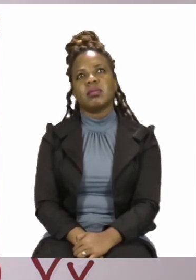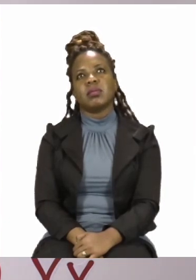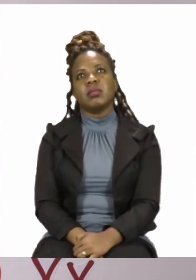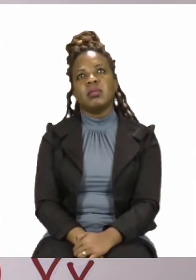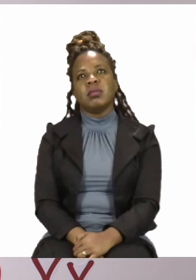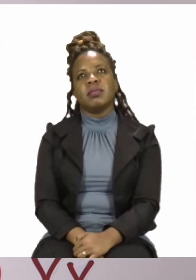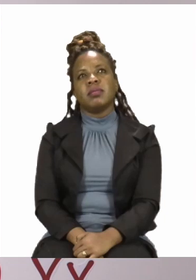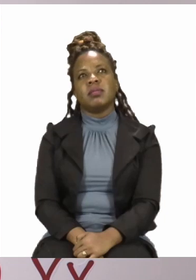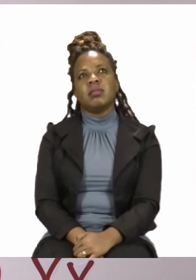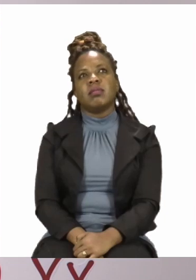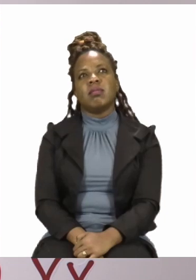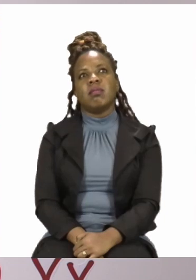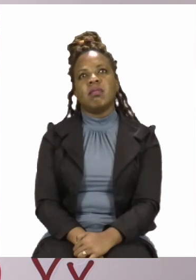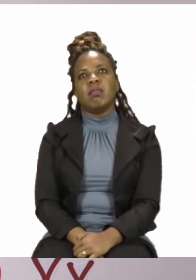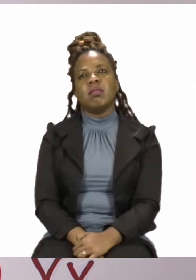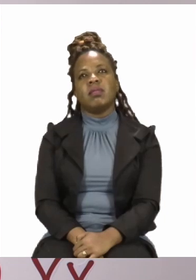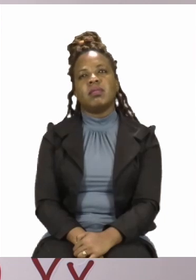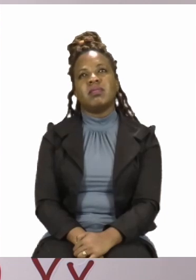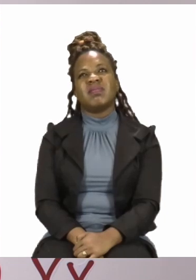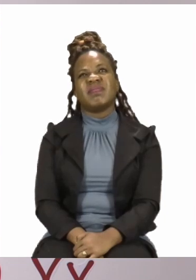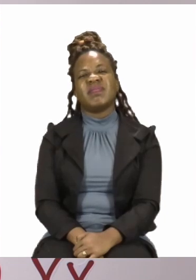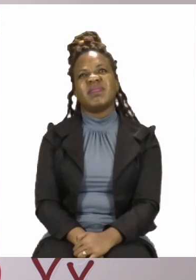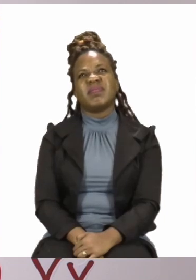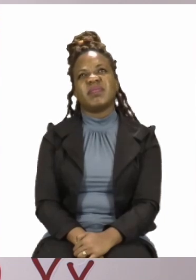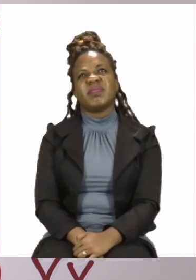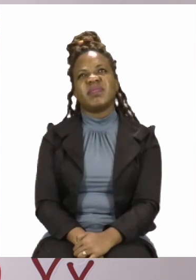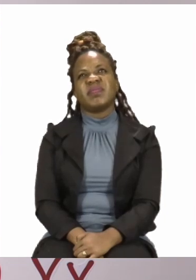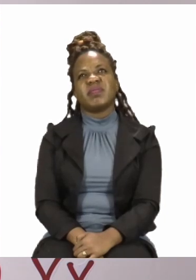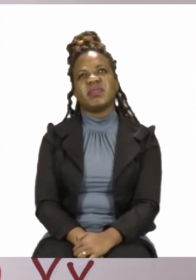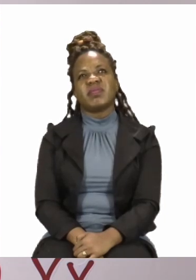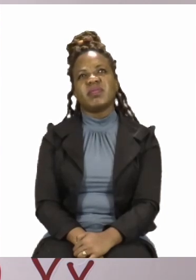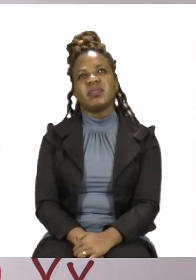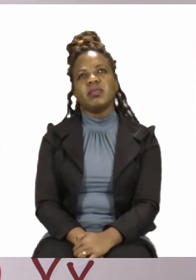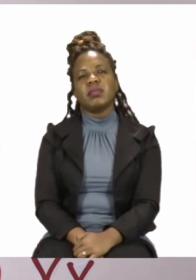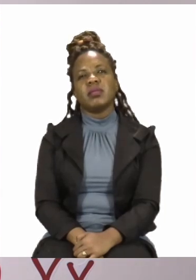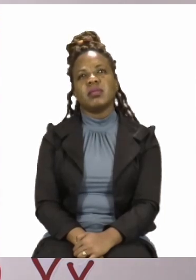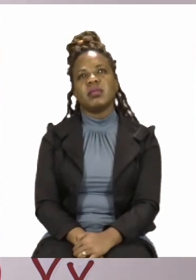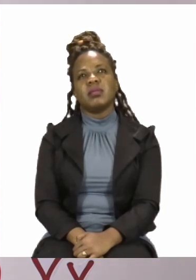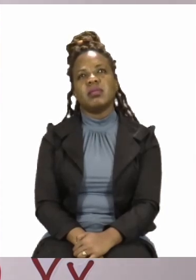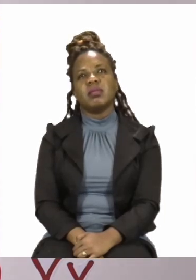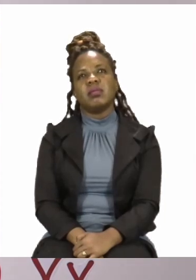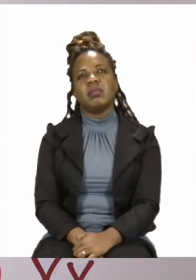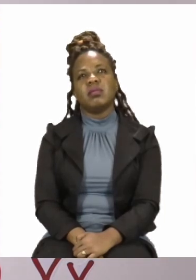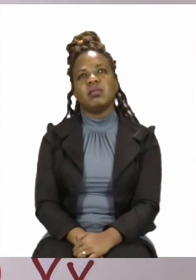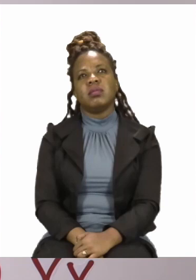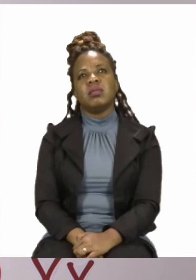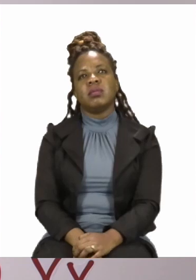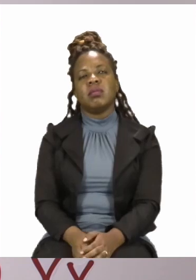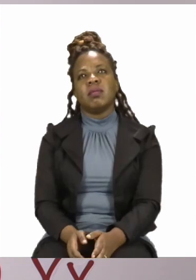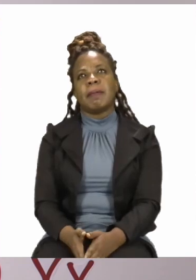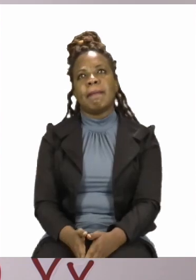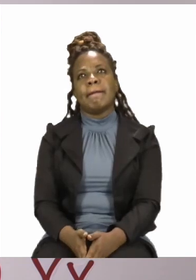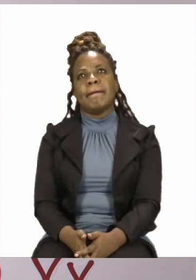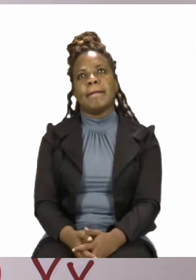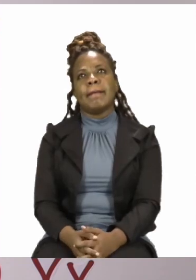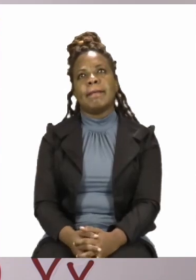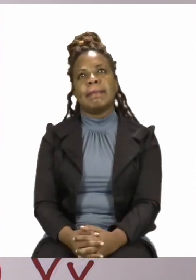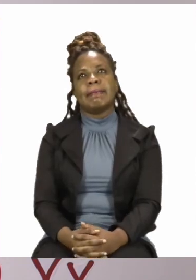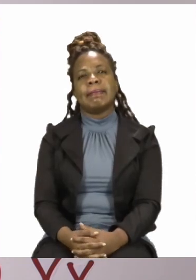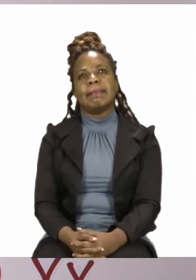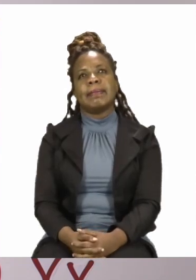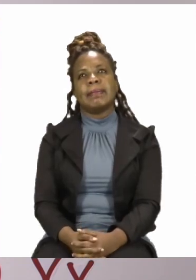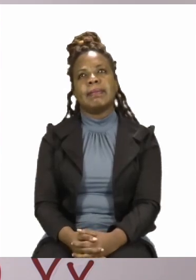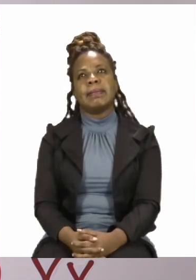and we replace it with the one they want, which is s, What is our